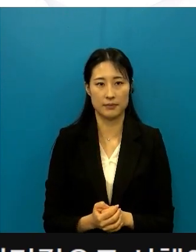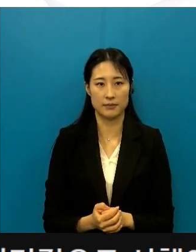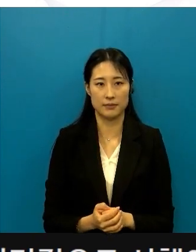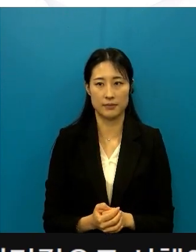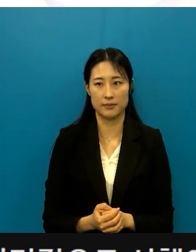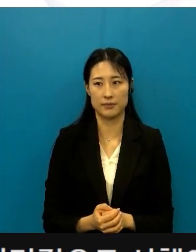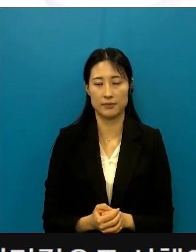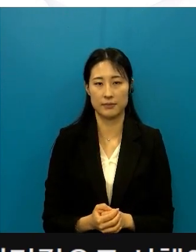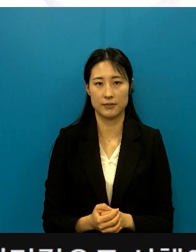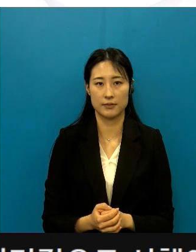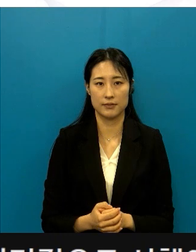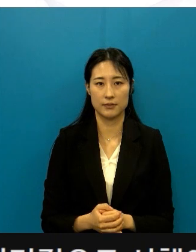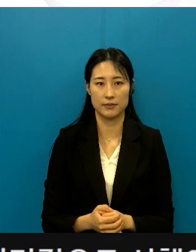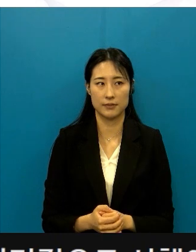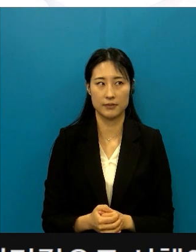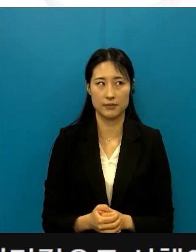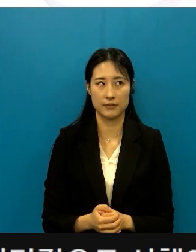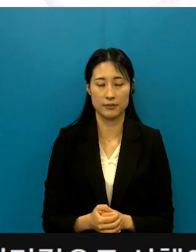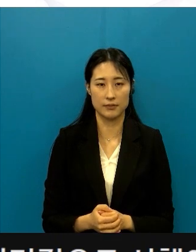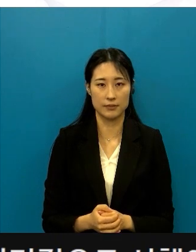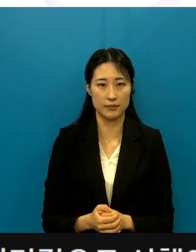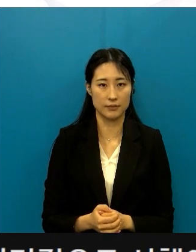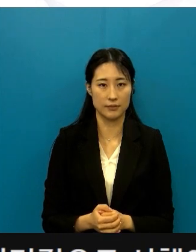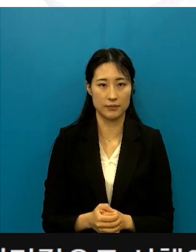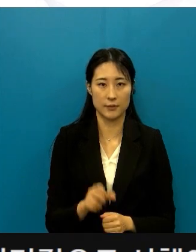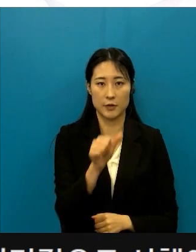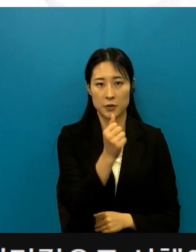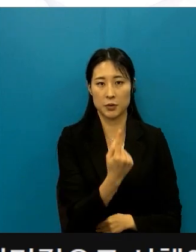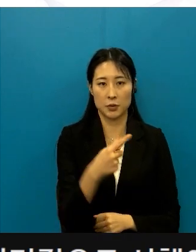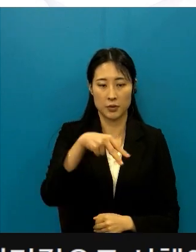the outside of the policy concerns.